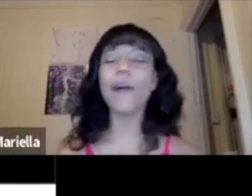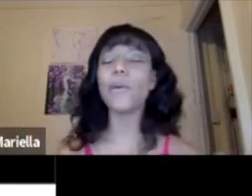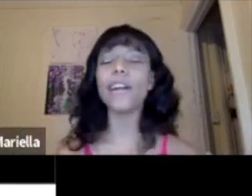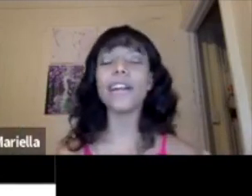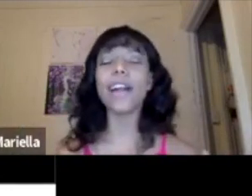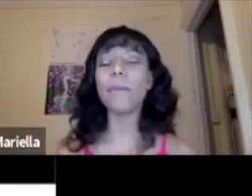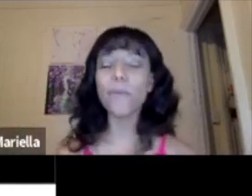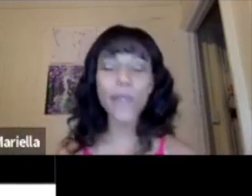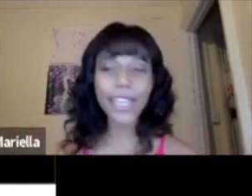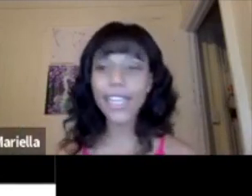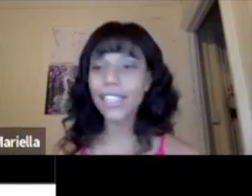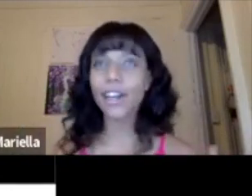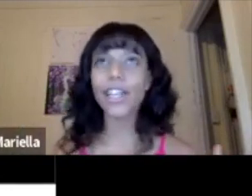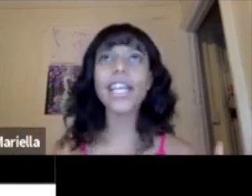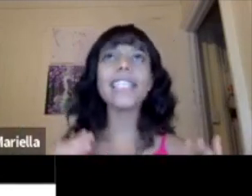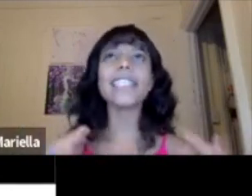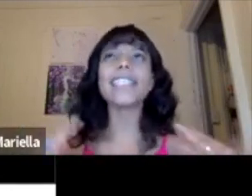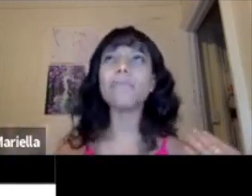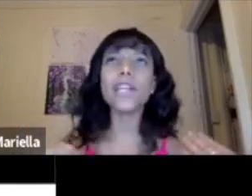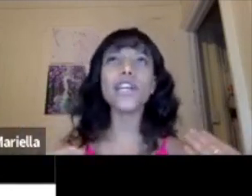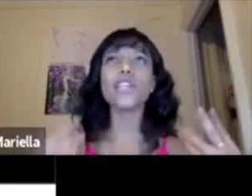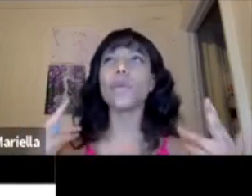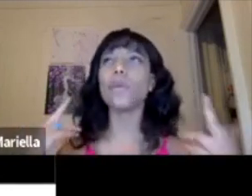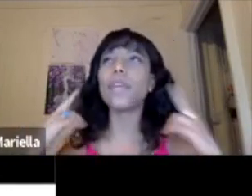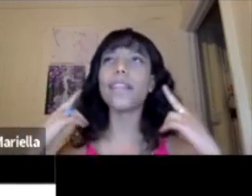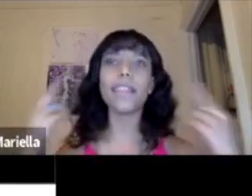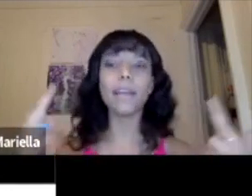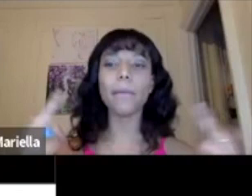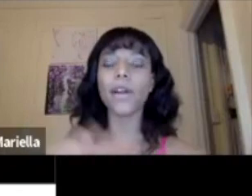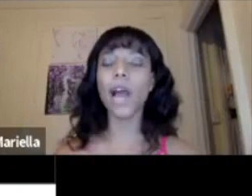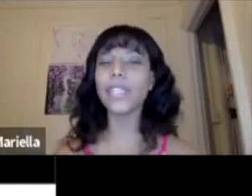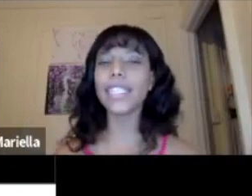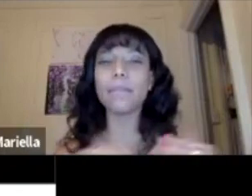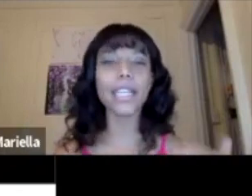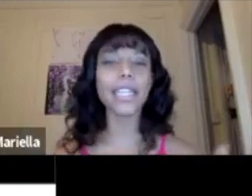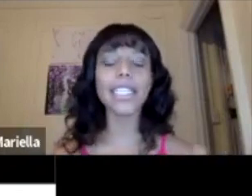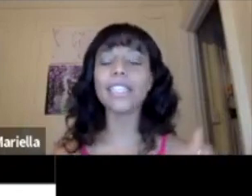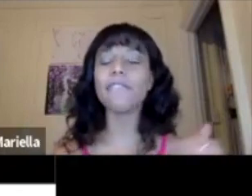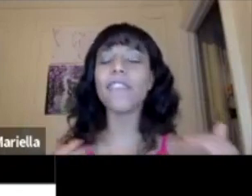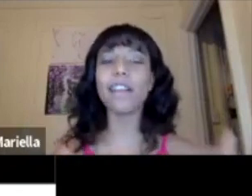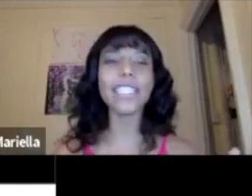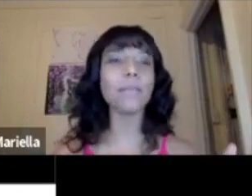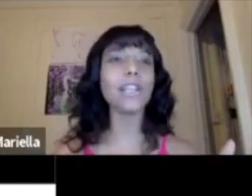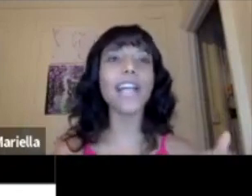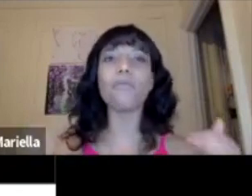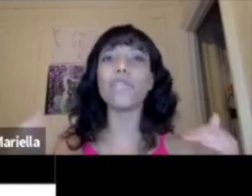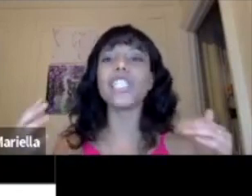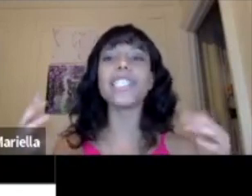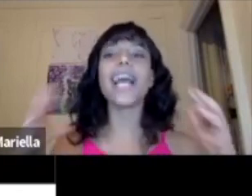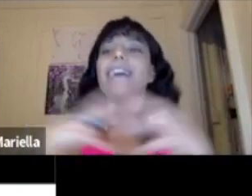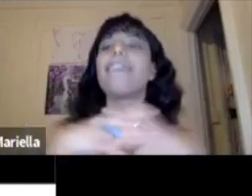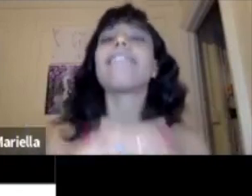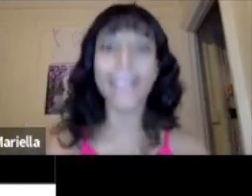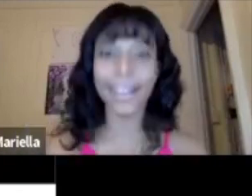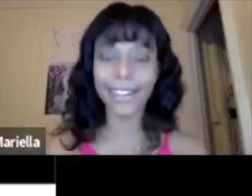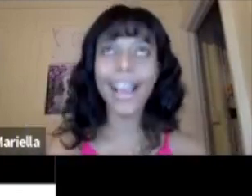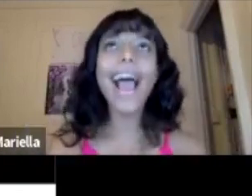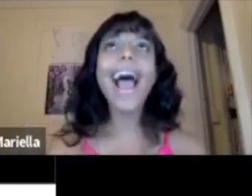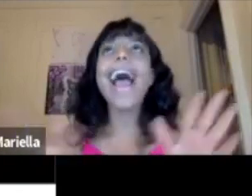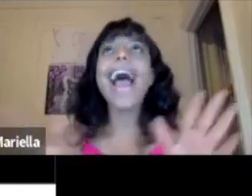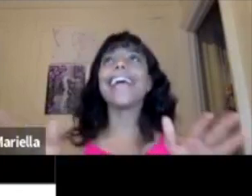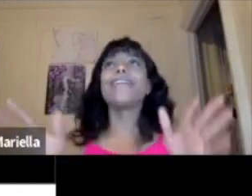and our upbringings are similar. The way we think about our disabilities is very similar, and we just